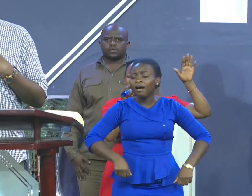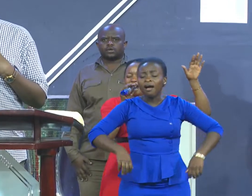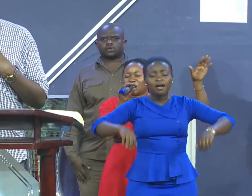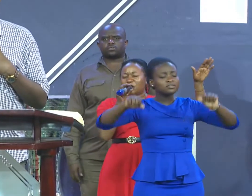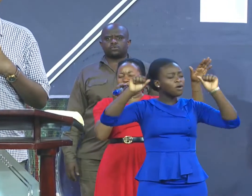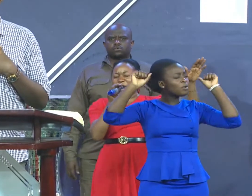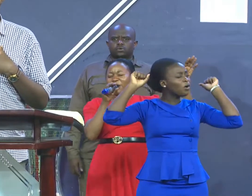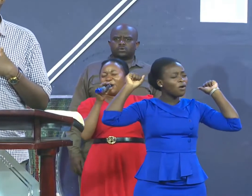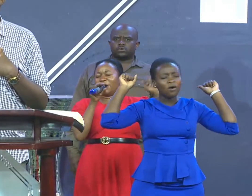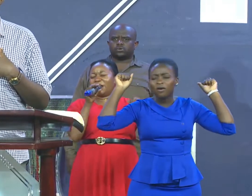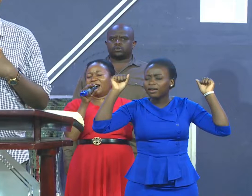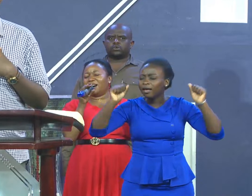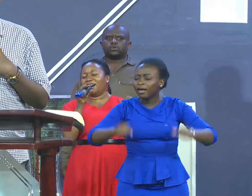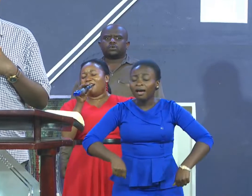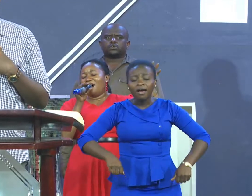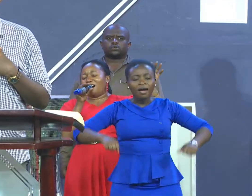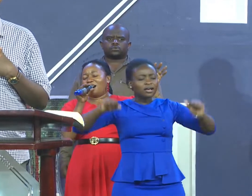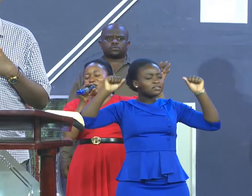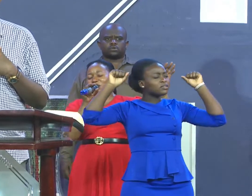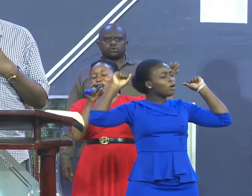Asobola. Asobola.